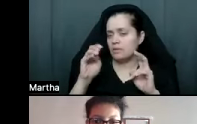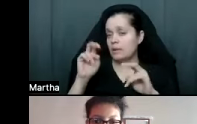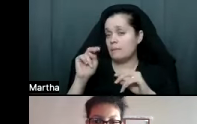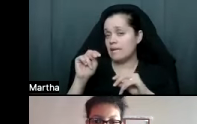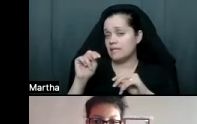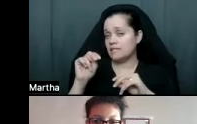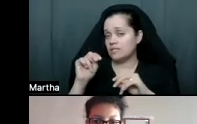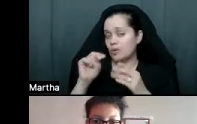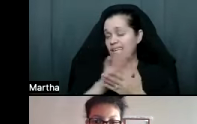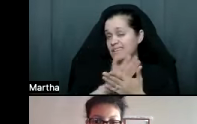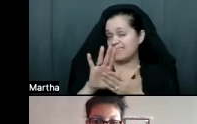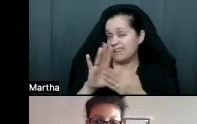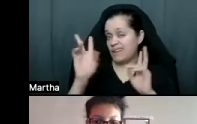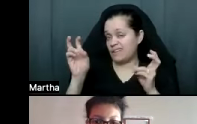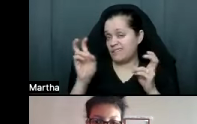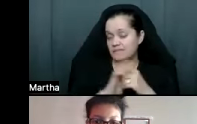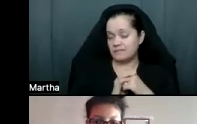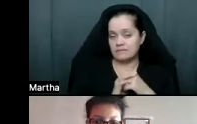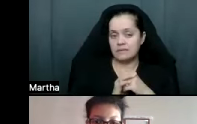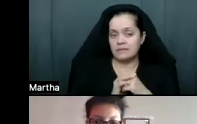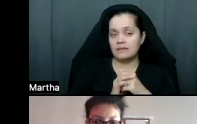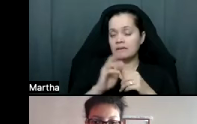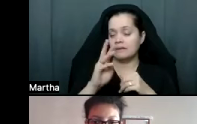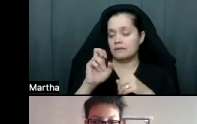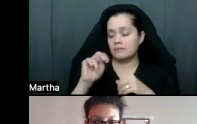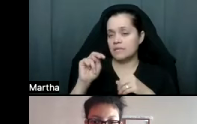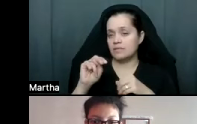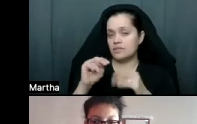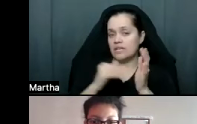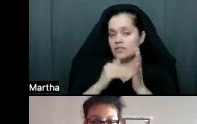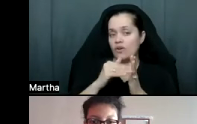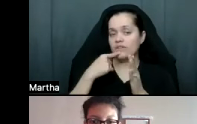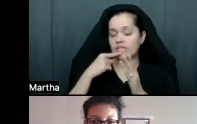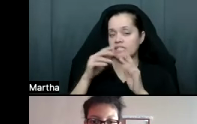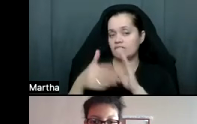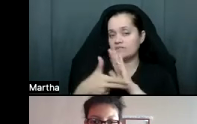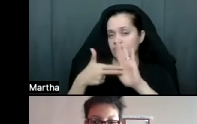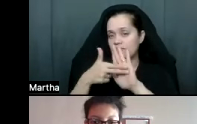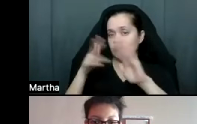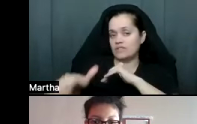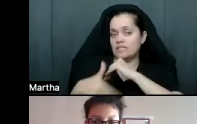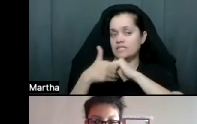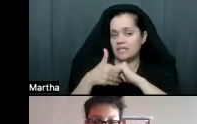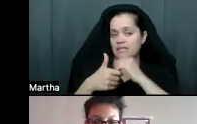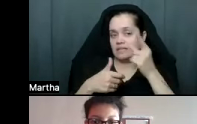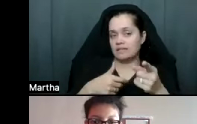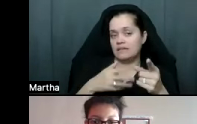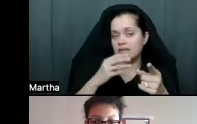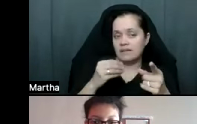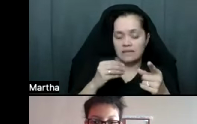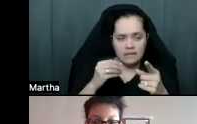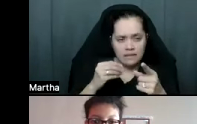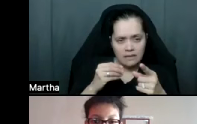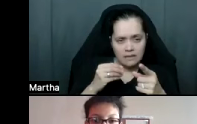nice? Minnesota has often had this phrase attached to it. And one